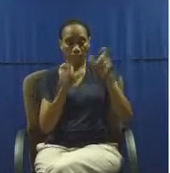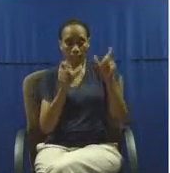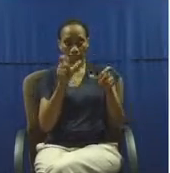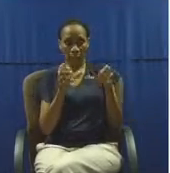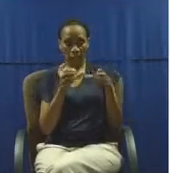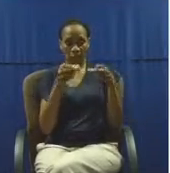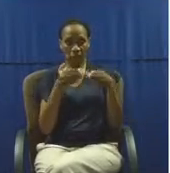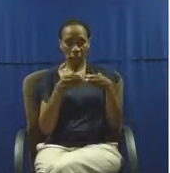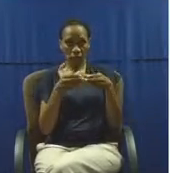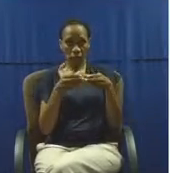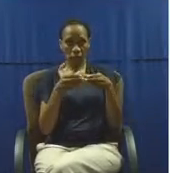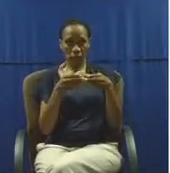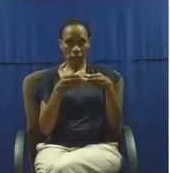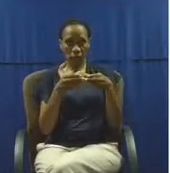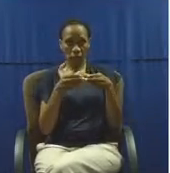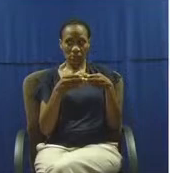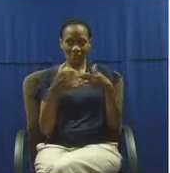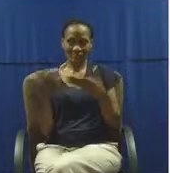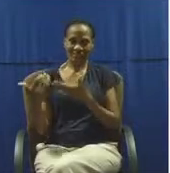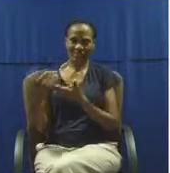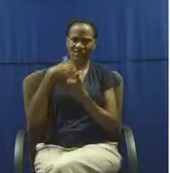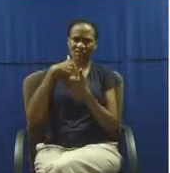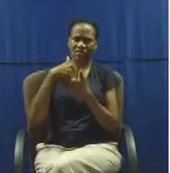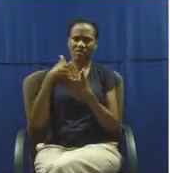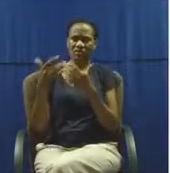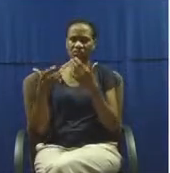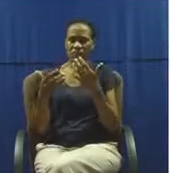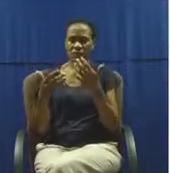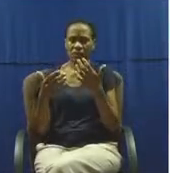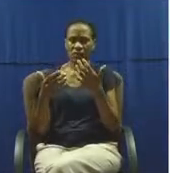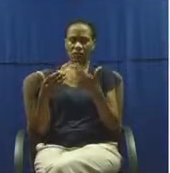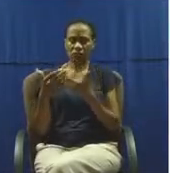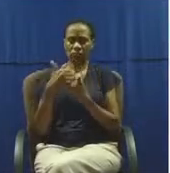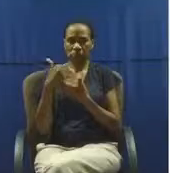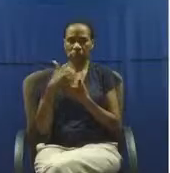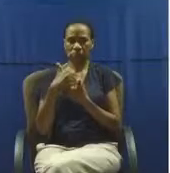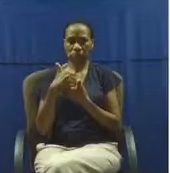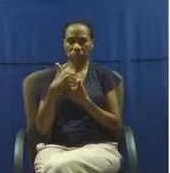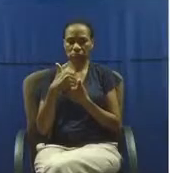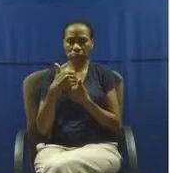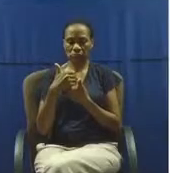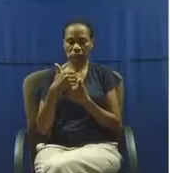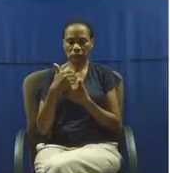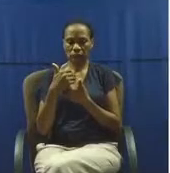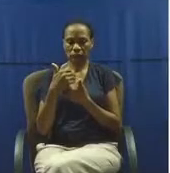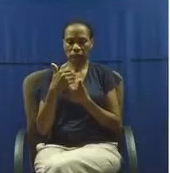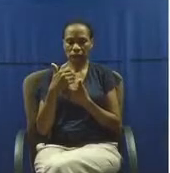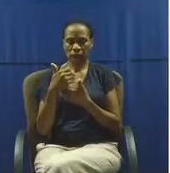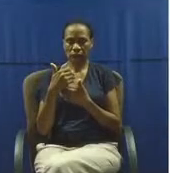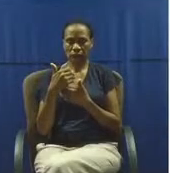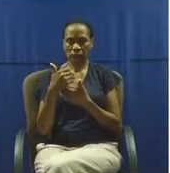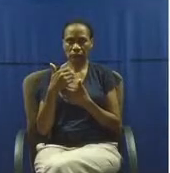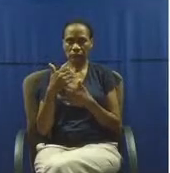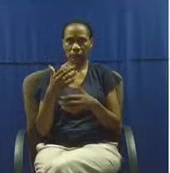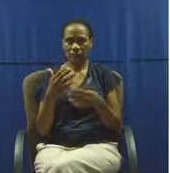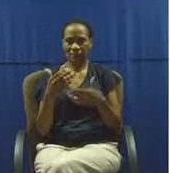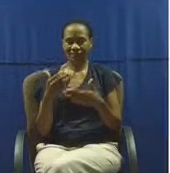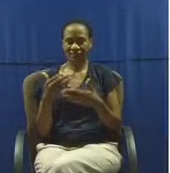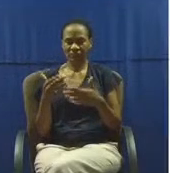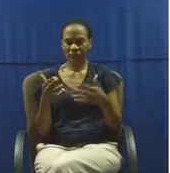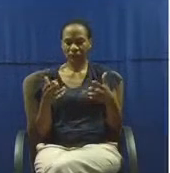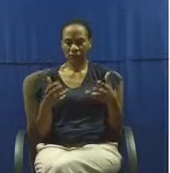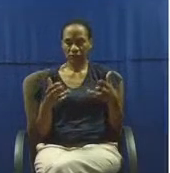the security cluster? Thank you, Madam Speaker. We see the Maloma honorable member there.